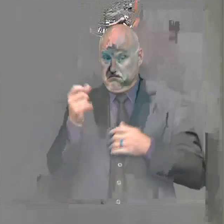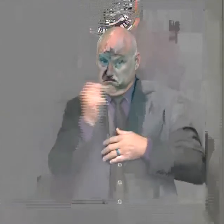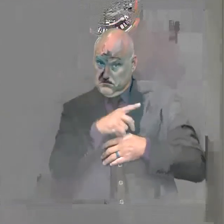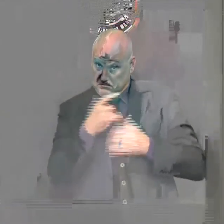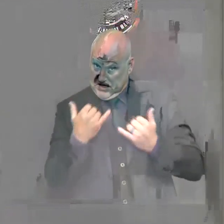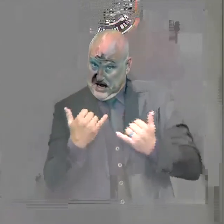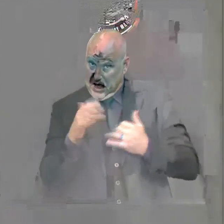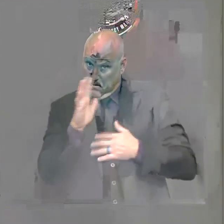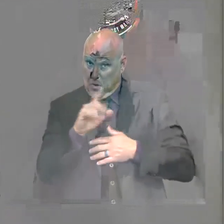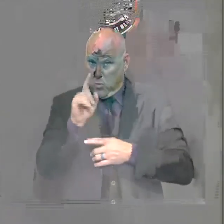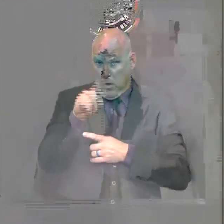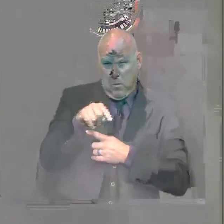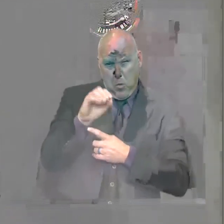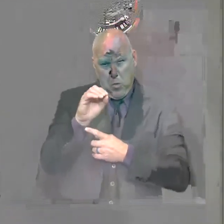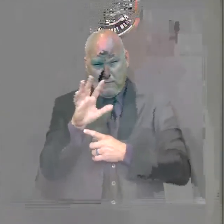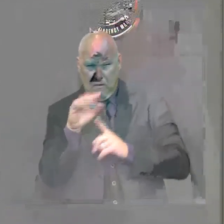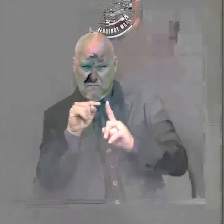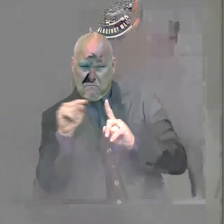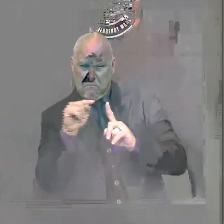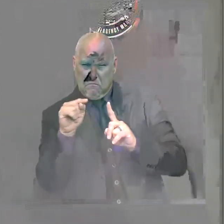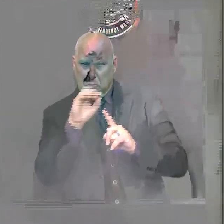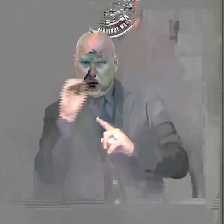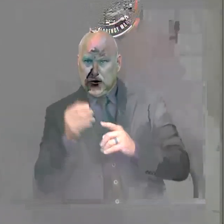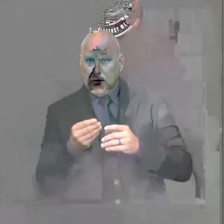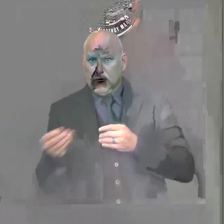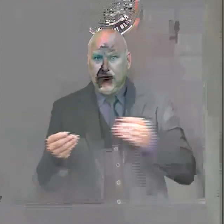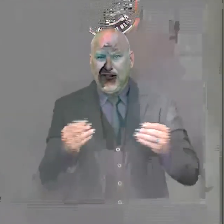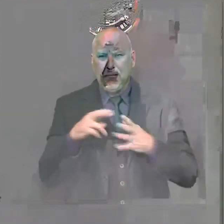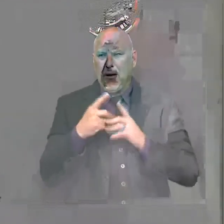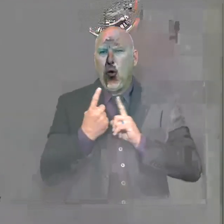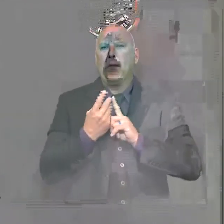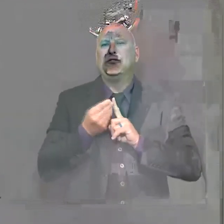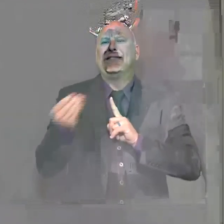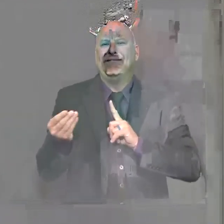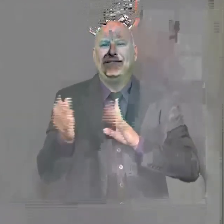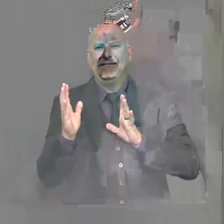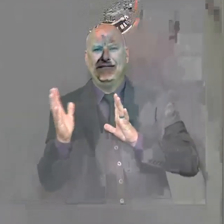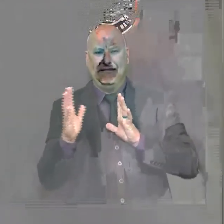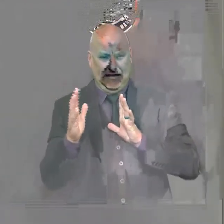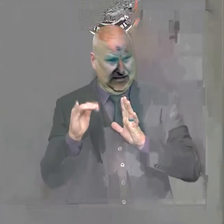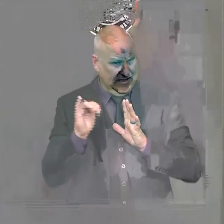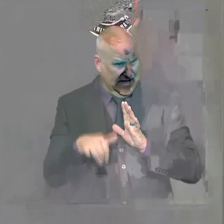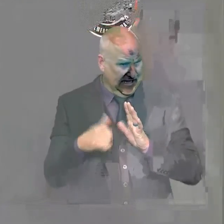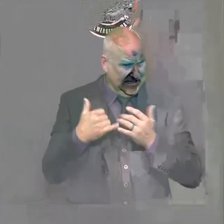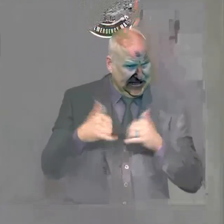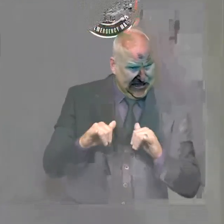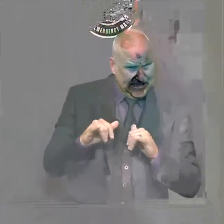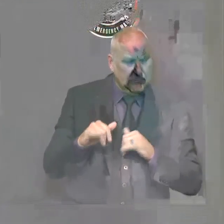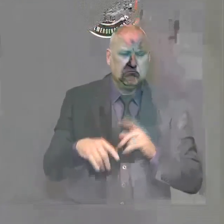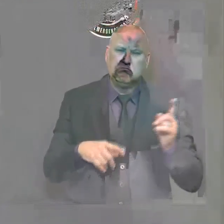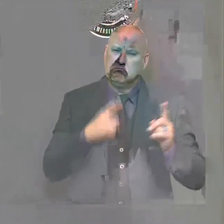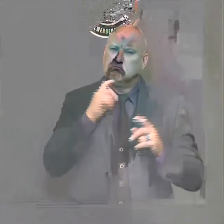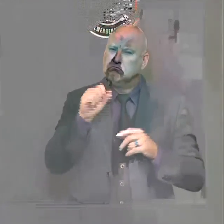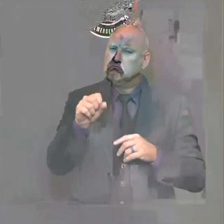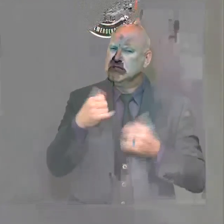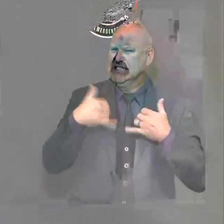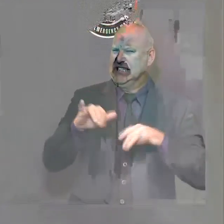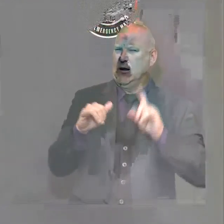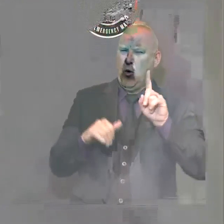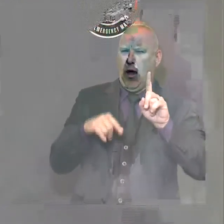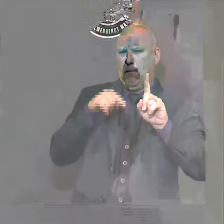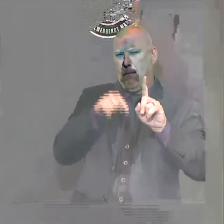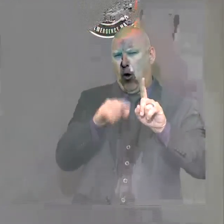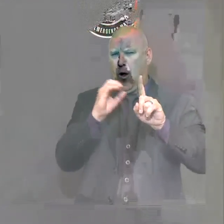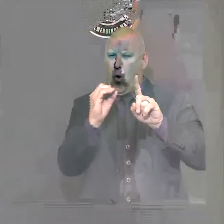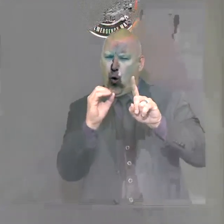guys' analytics looking like there? Yeah, they're all around the 1.0 mark right now. Okay, and then my second question to